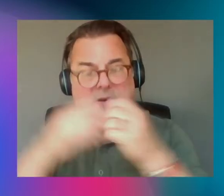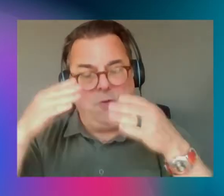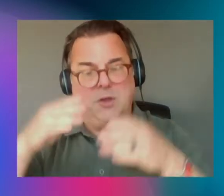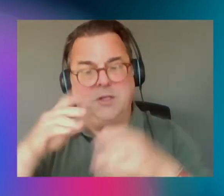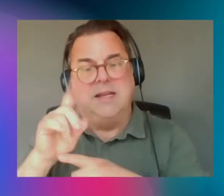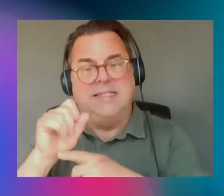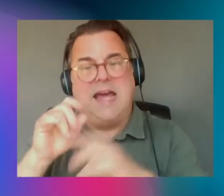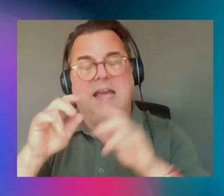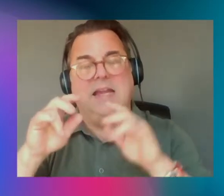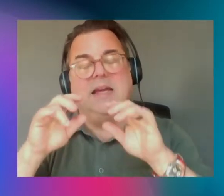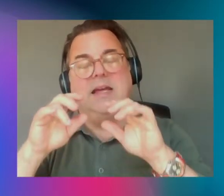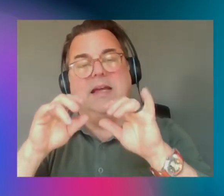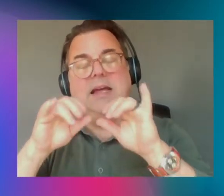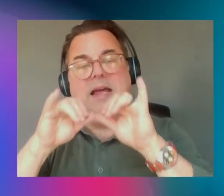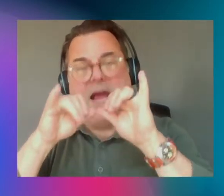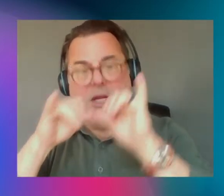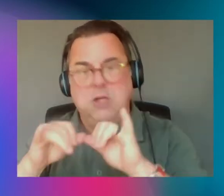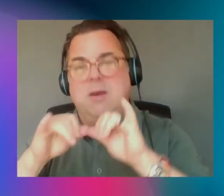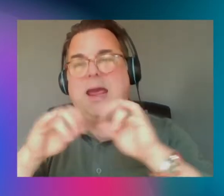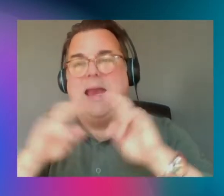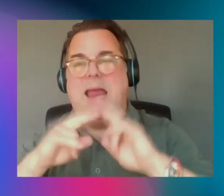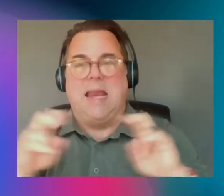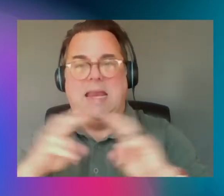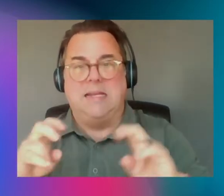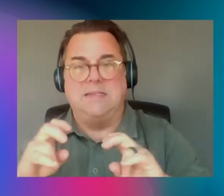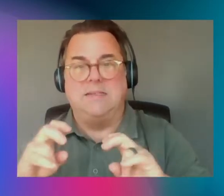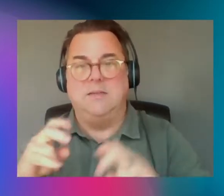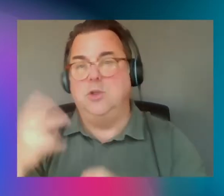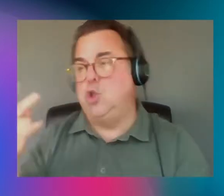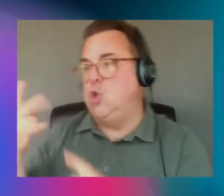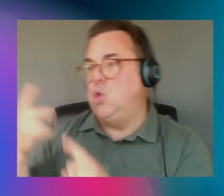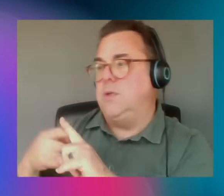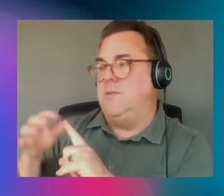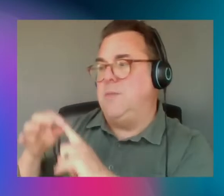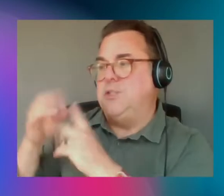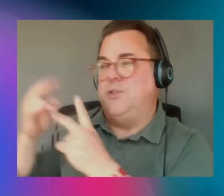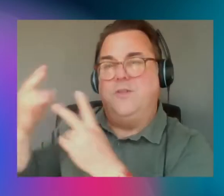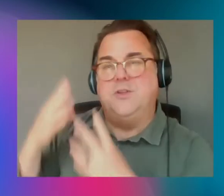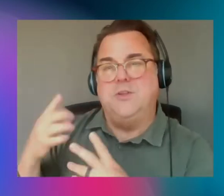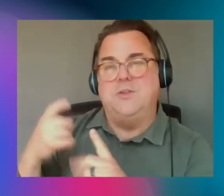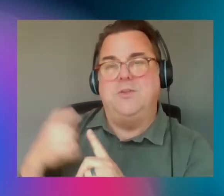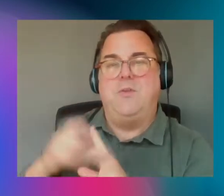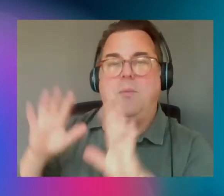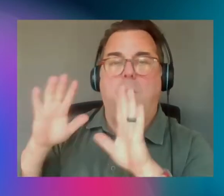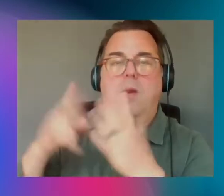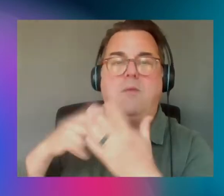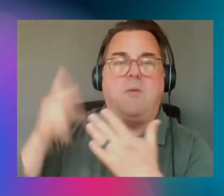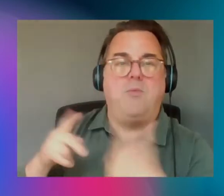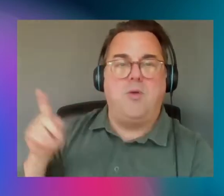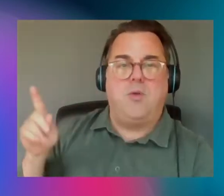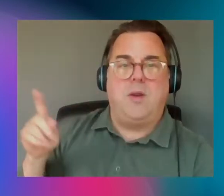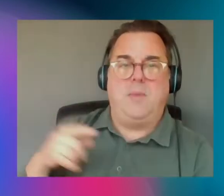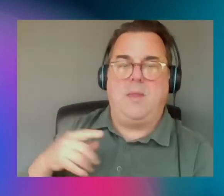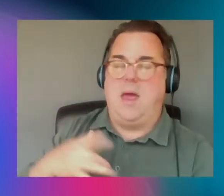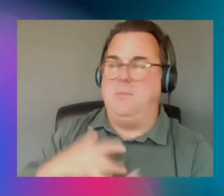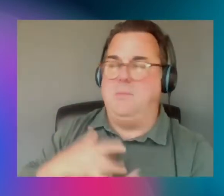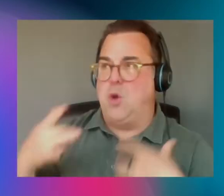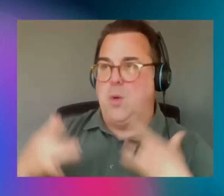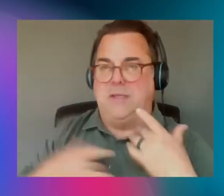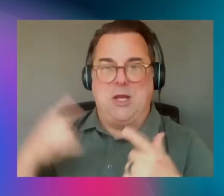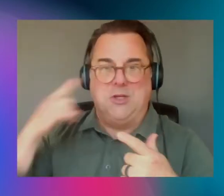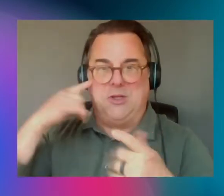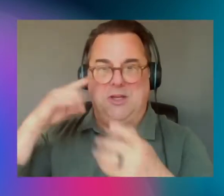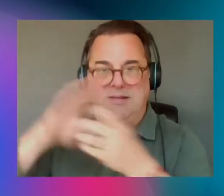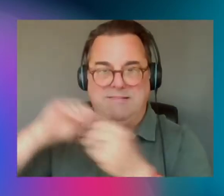analytics. All right, and we're joined here with two special guests from a wonderful program that I'm super excited to hear more about,